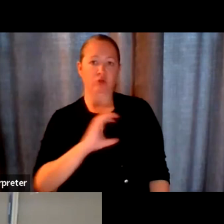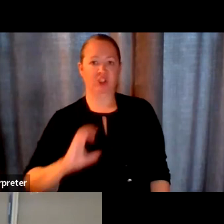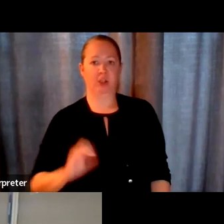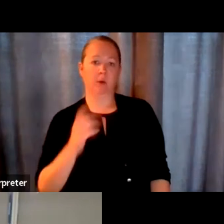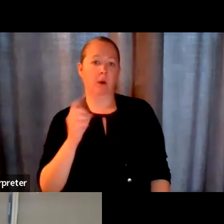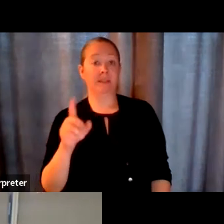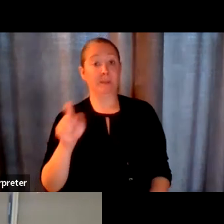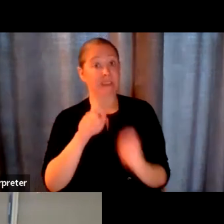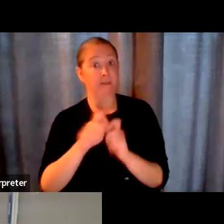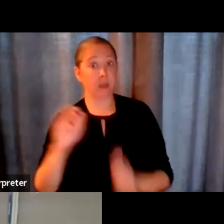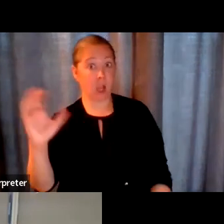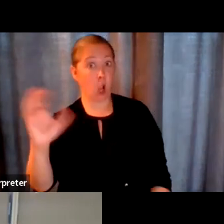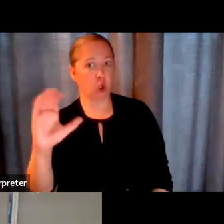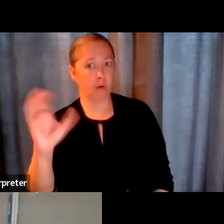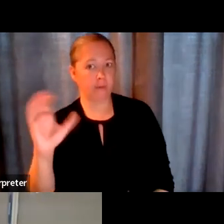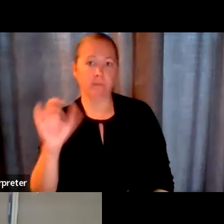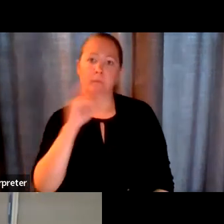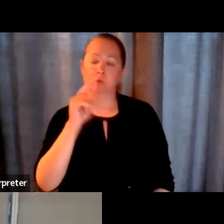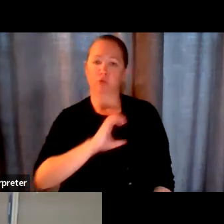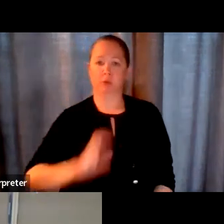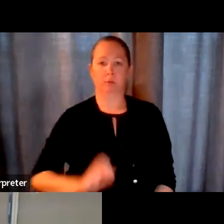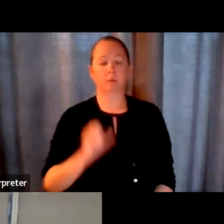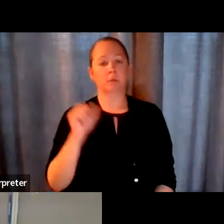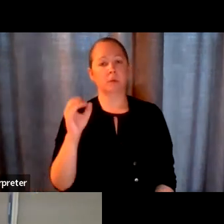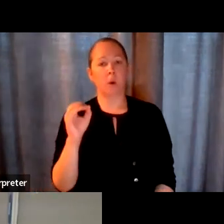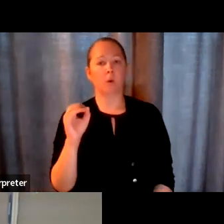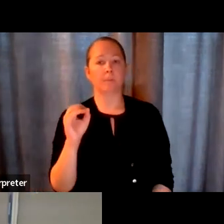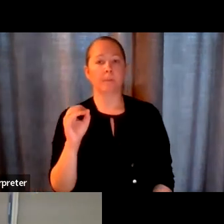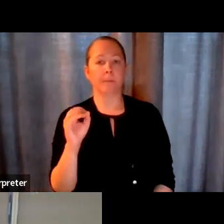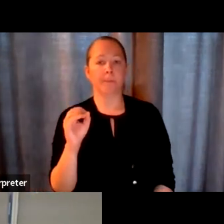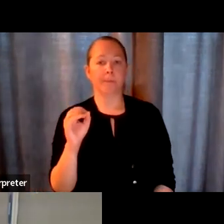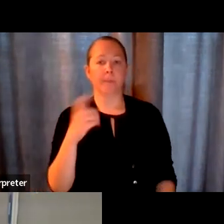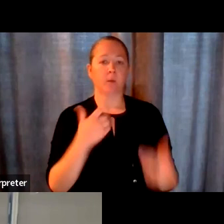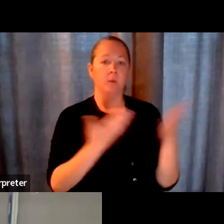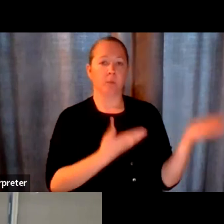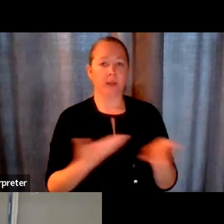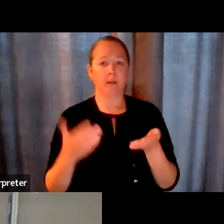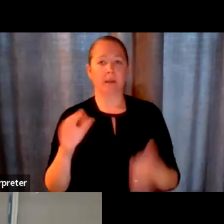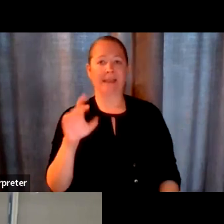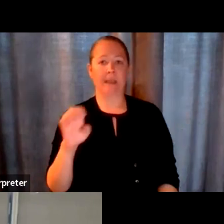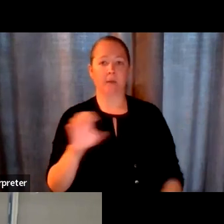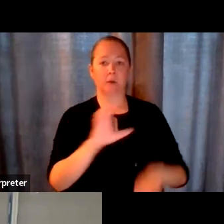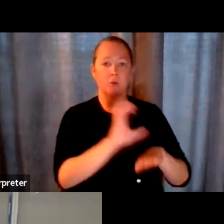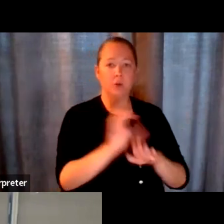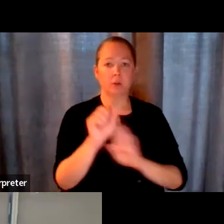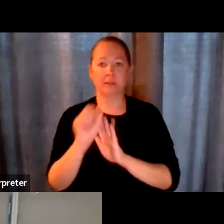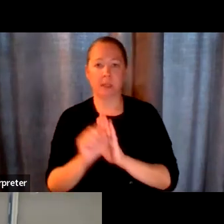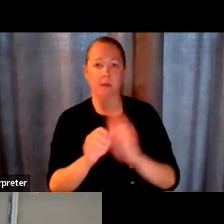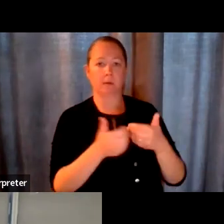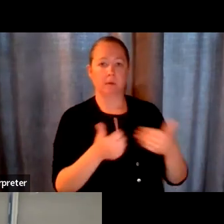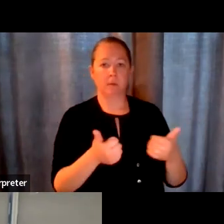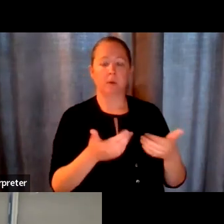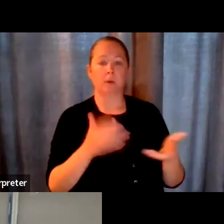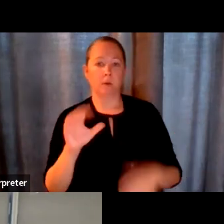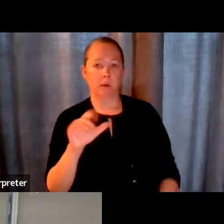so I completely understand the desire to say, let's bring a case representing the Church of Satan. Let's bring a case representing the